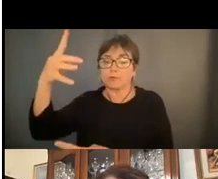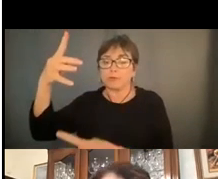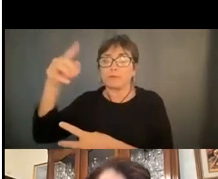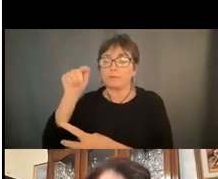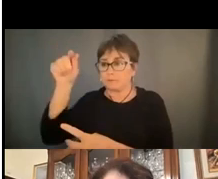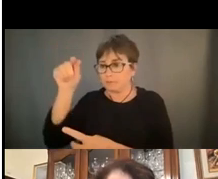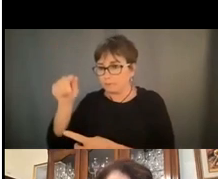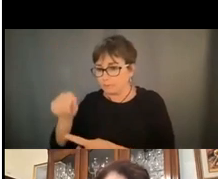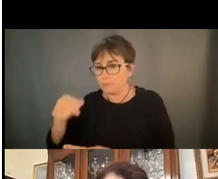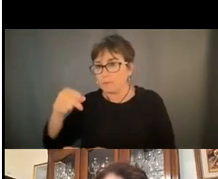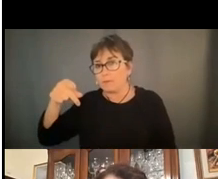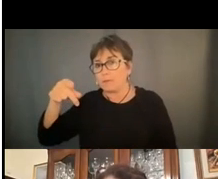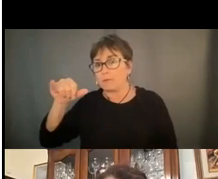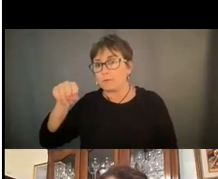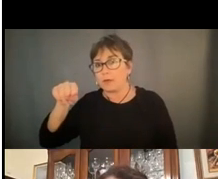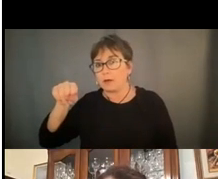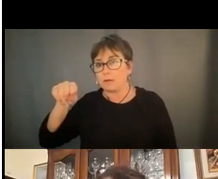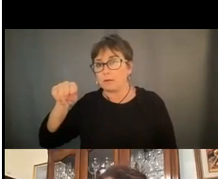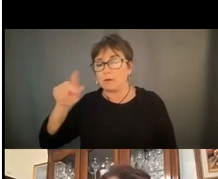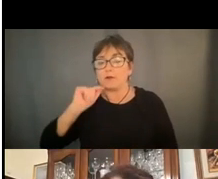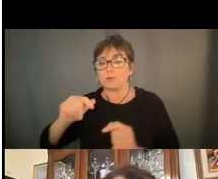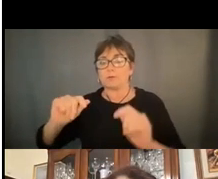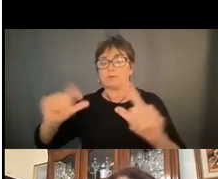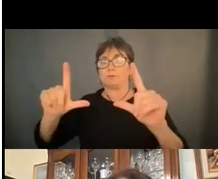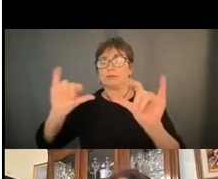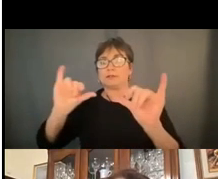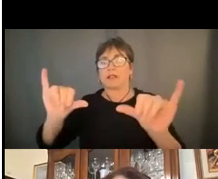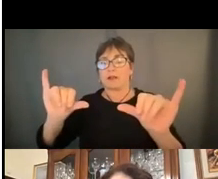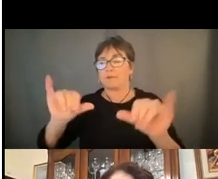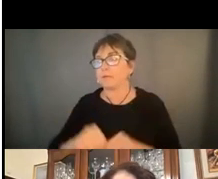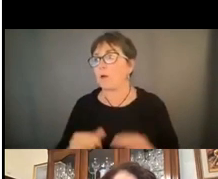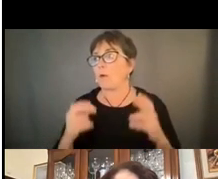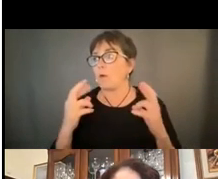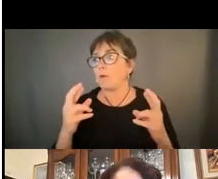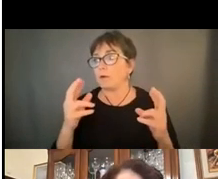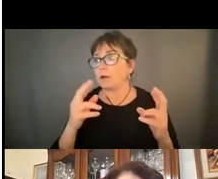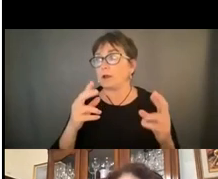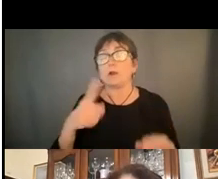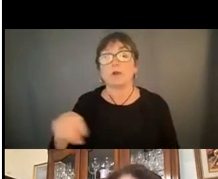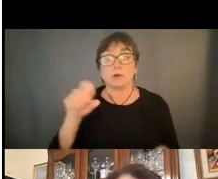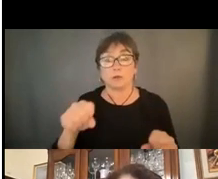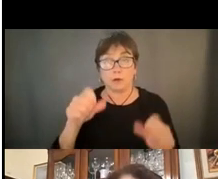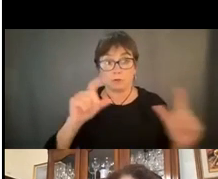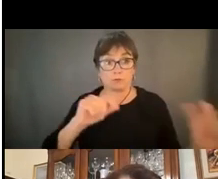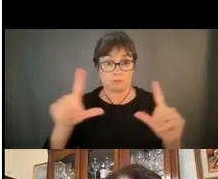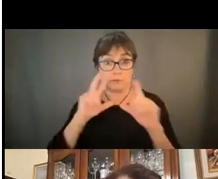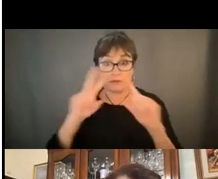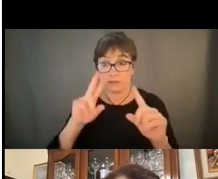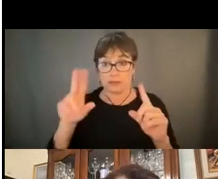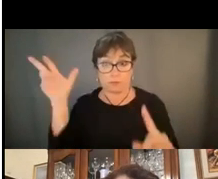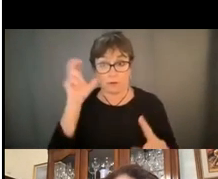pin. So hopefully everybody can access what we have right now. So for the